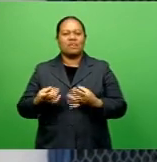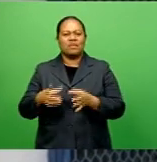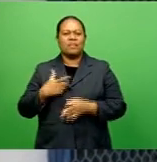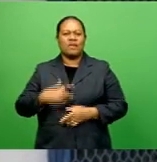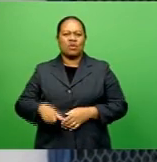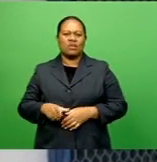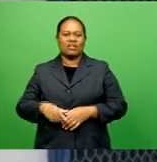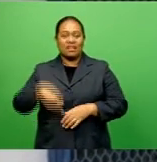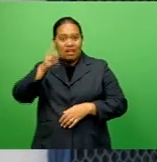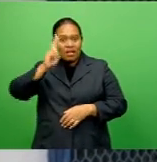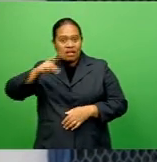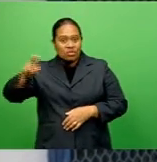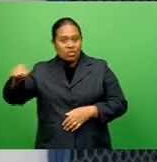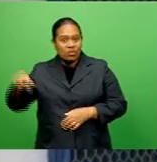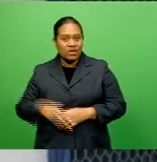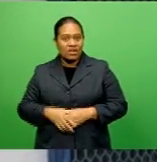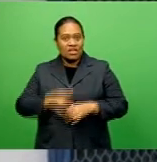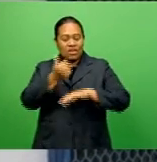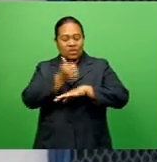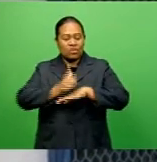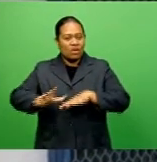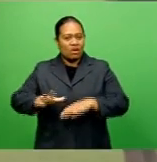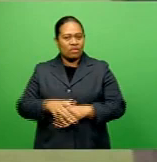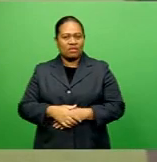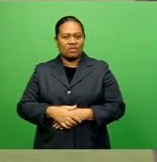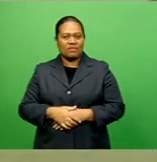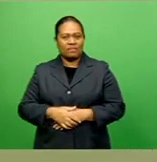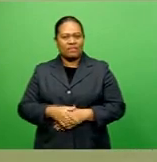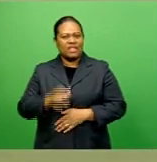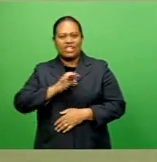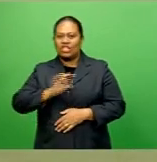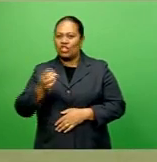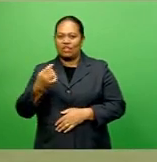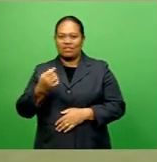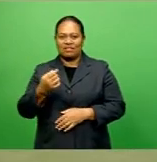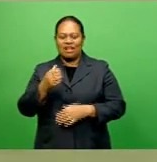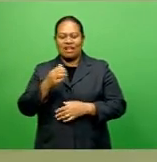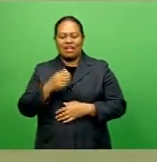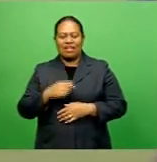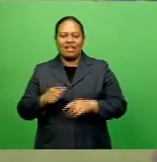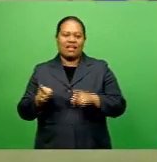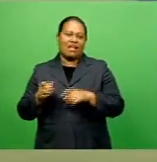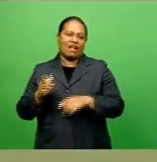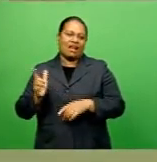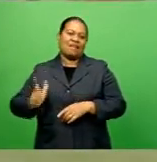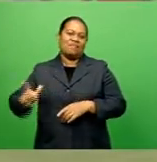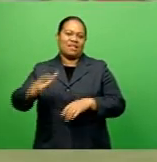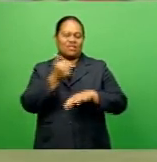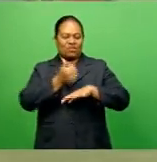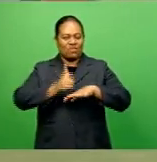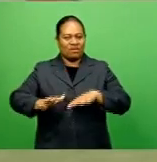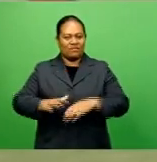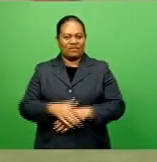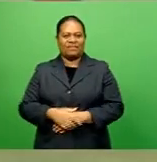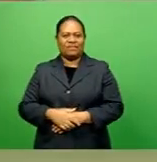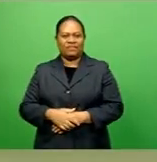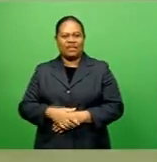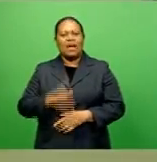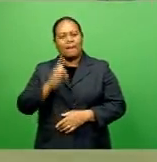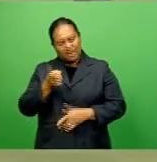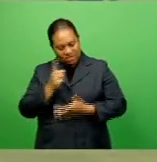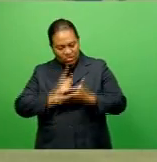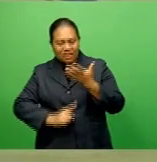Park isn't a home ground for us and for Lambasa. But definitely it has to happen